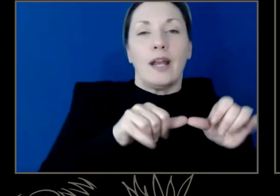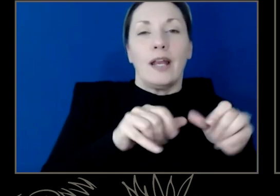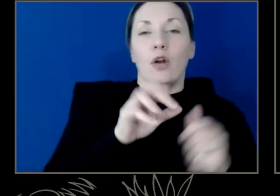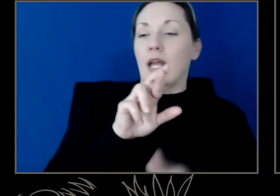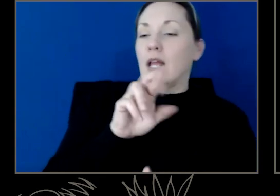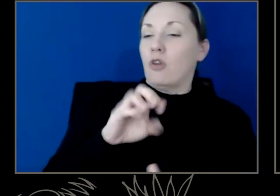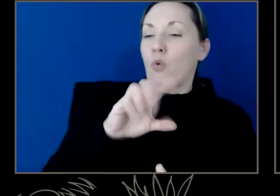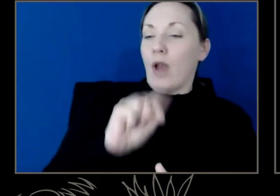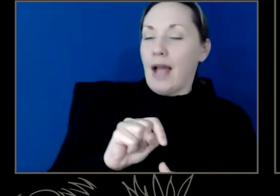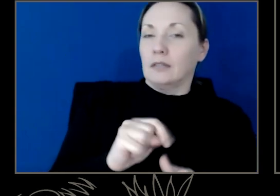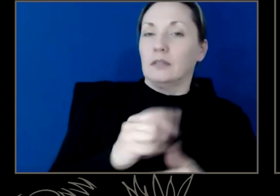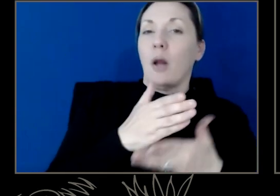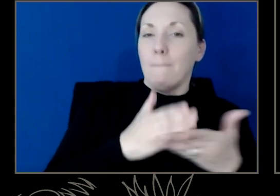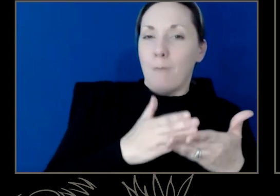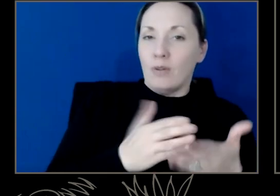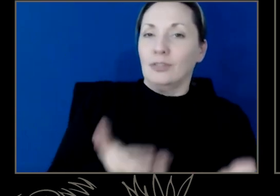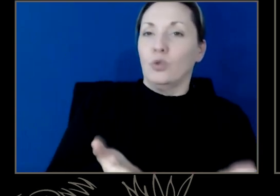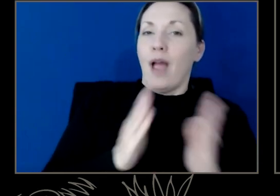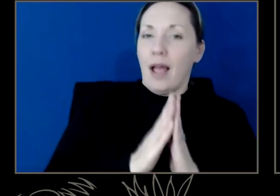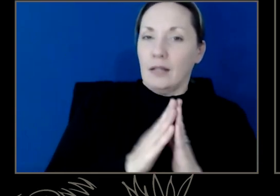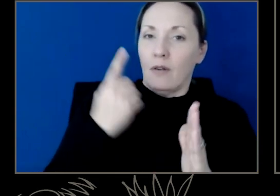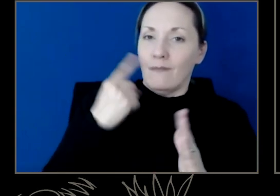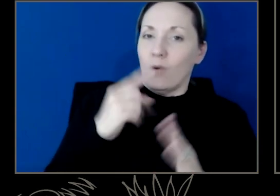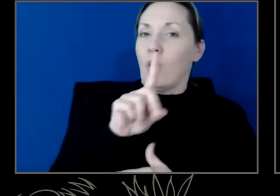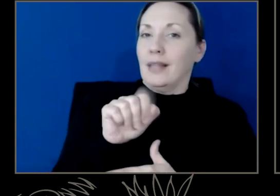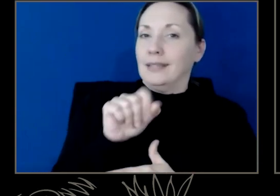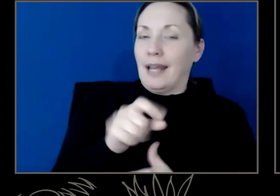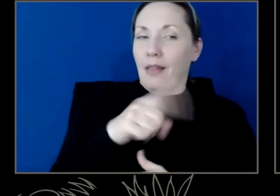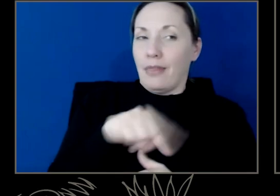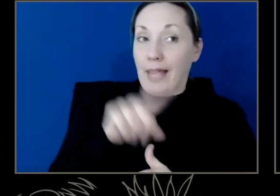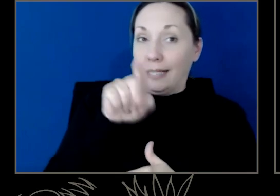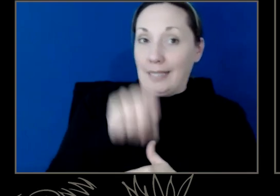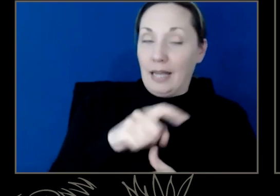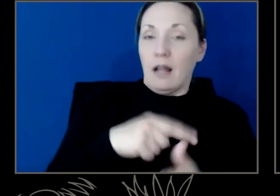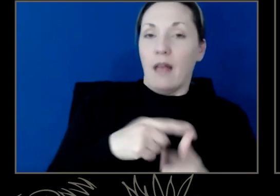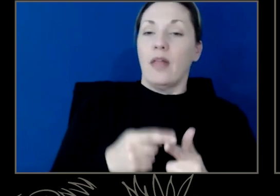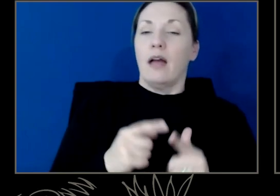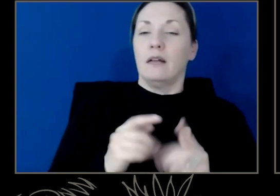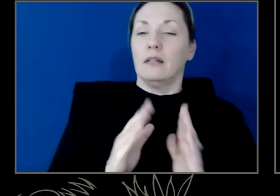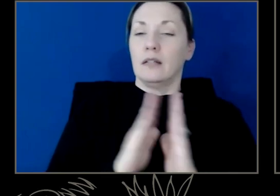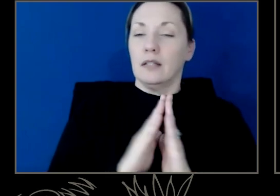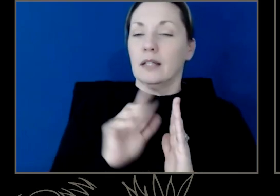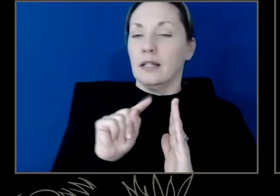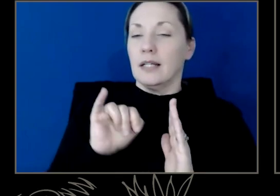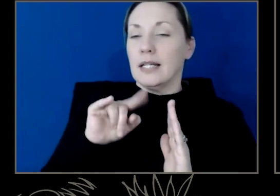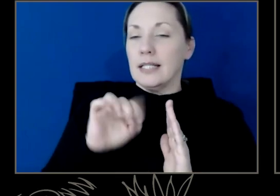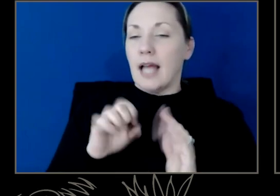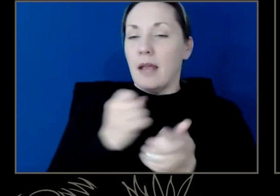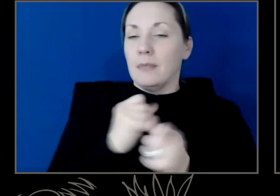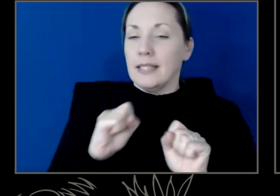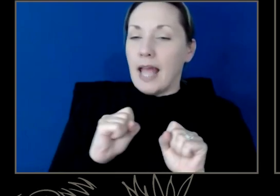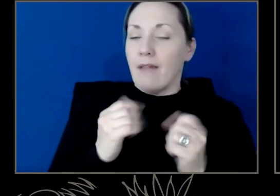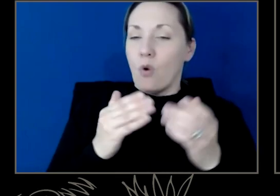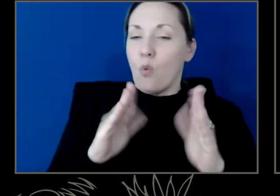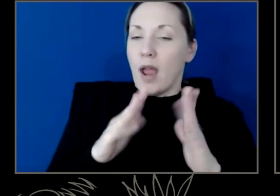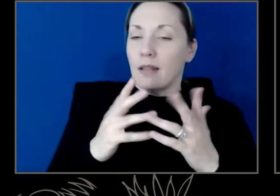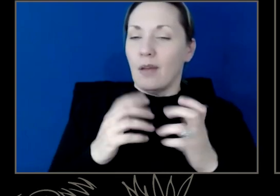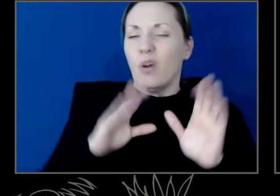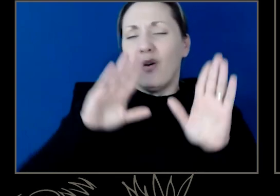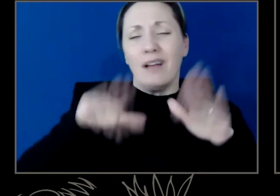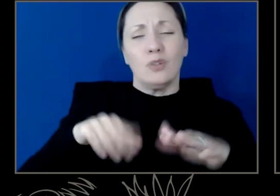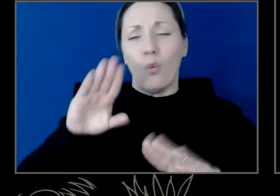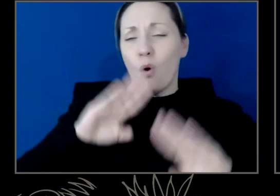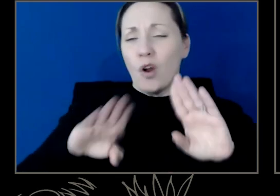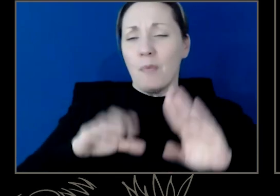to ask for the data that they need and to ask for it in a type-safe way. And we want them to not be worried about caching